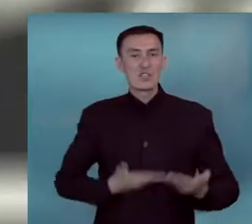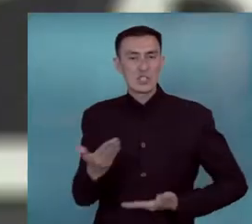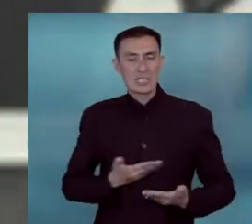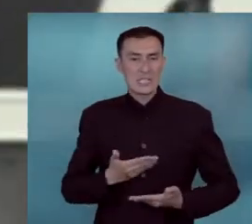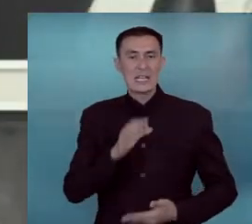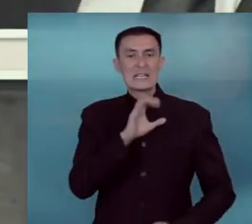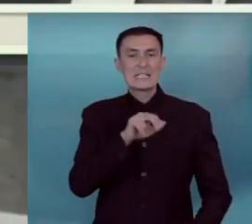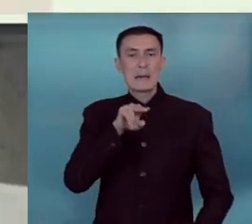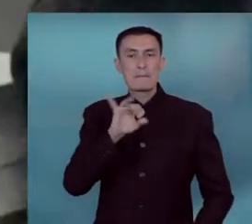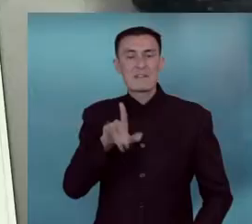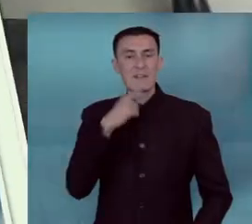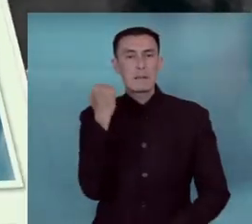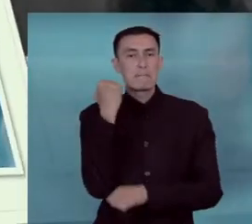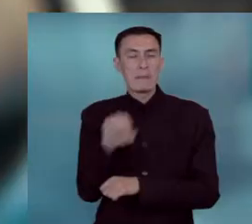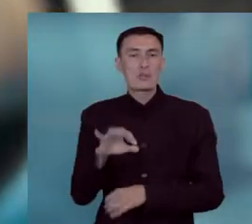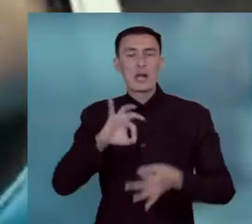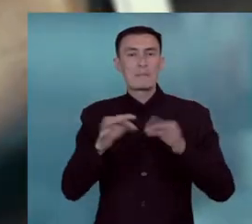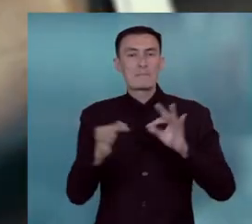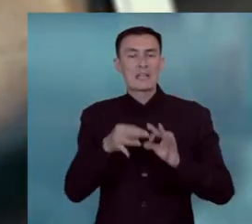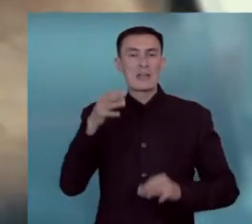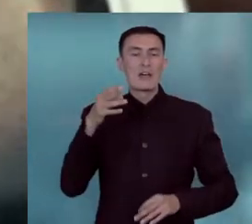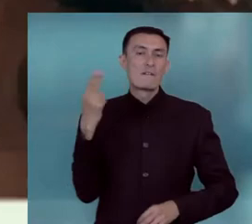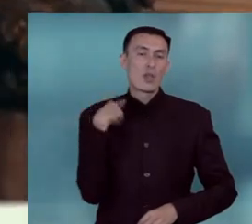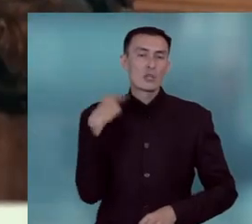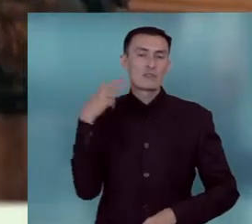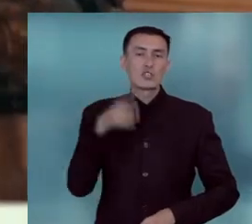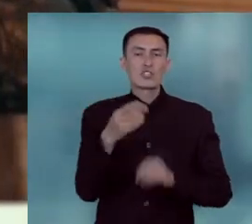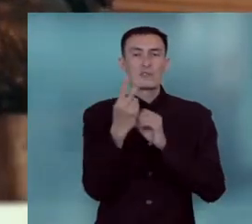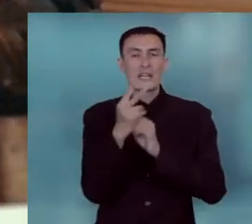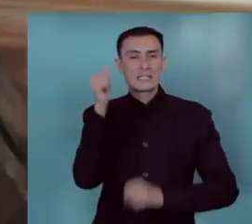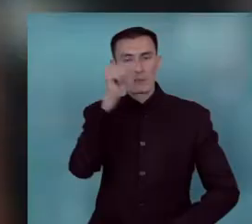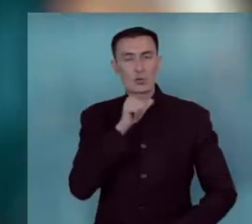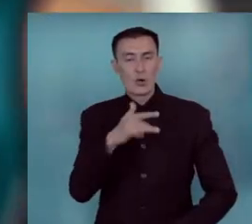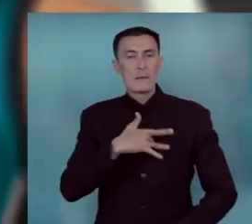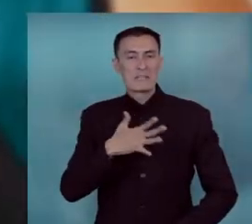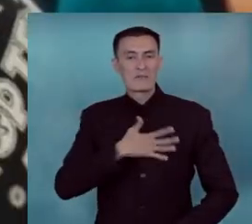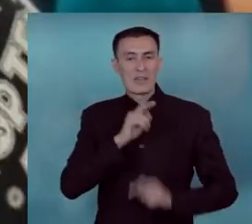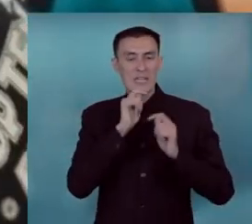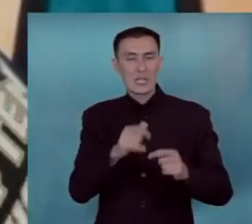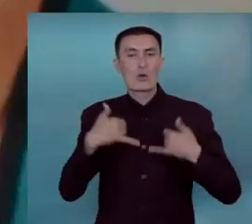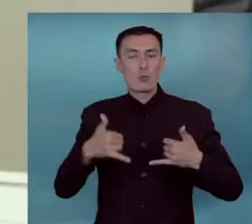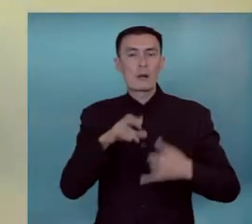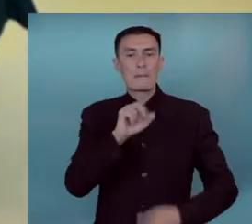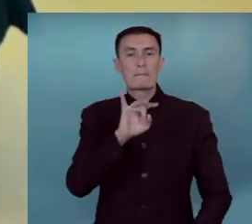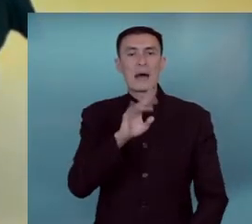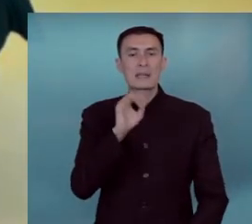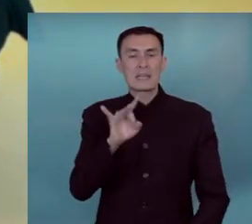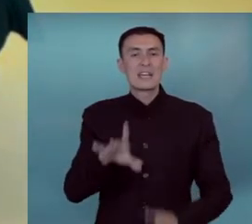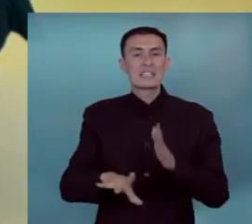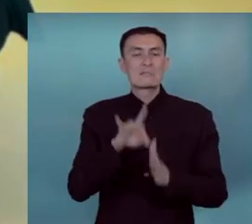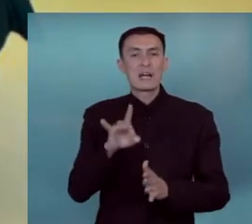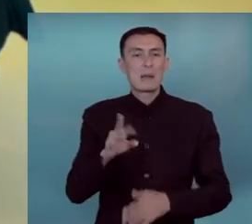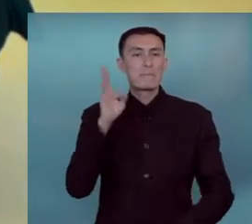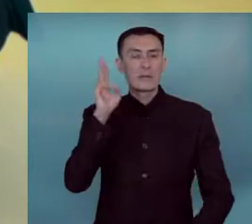life were the victory at the London 2012 Olympics, receiving the Val Barker Trophy, his designation as UNESCO Goodwill